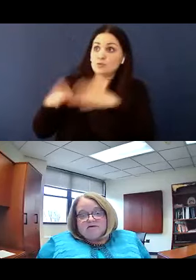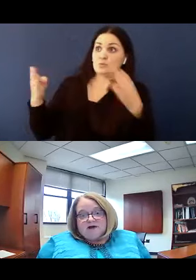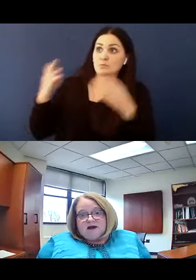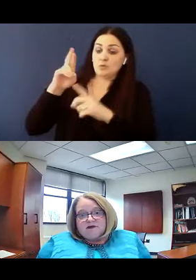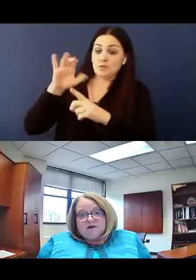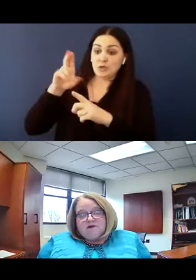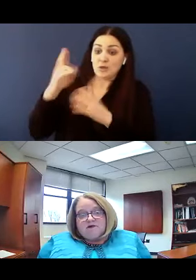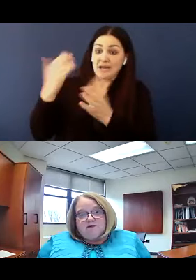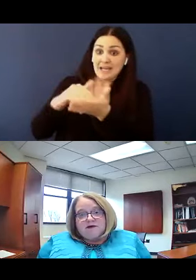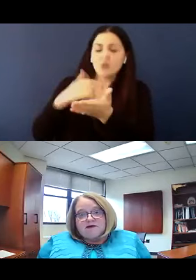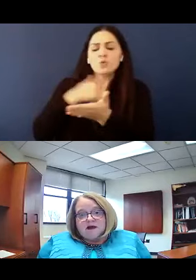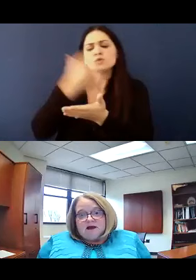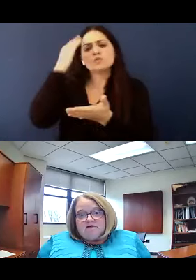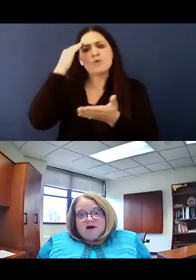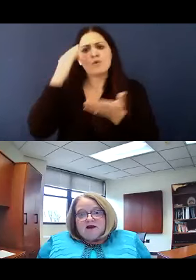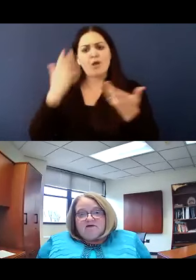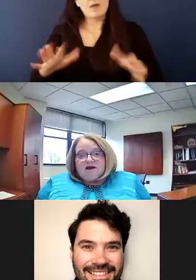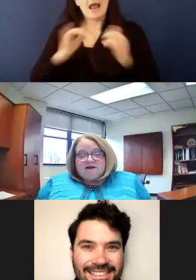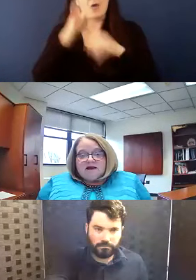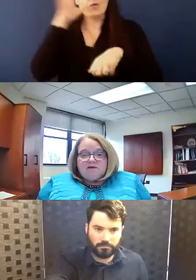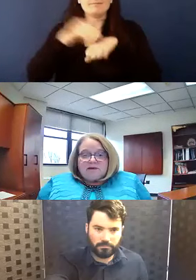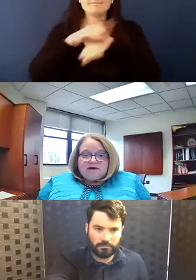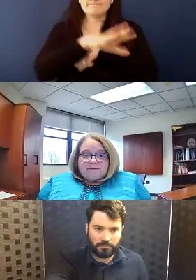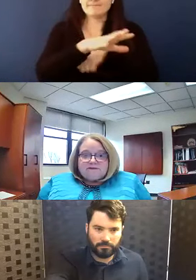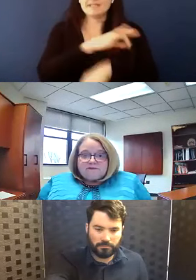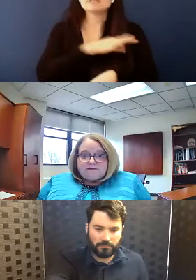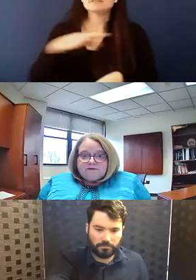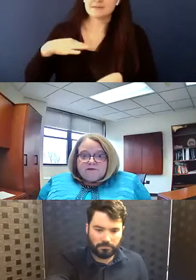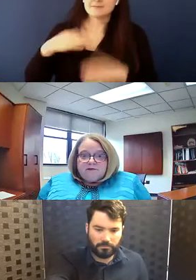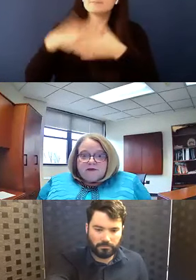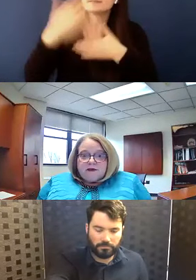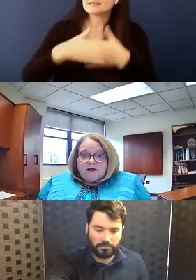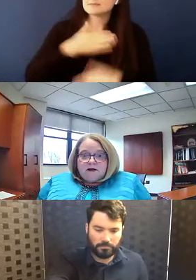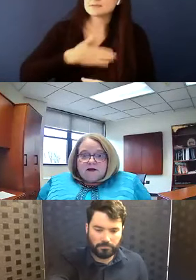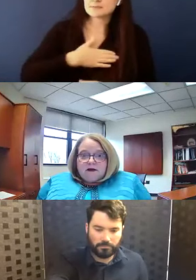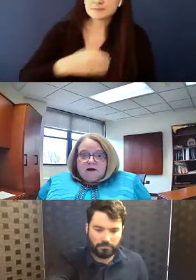will be to staffing as we move through this. If I could have the next slide, please.